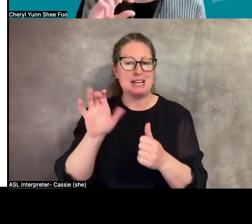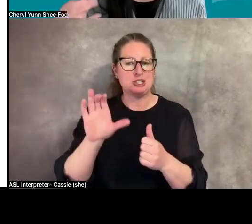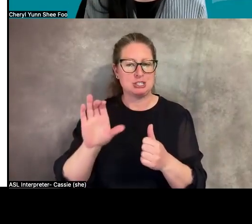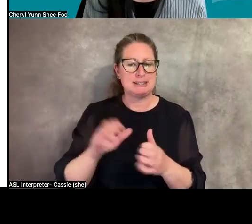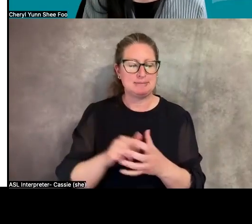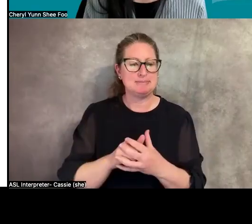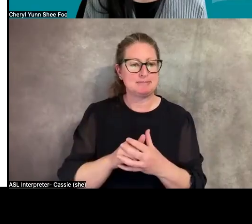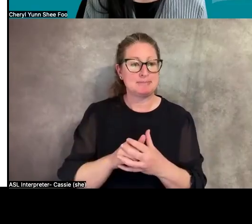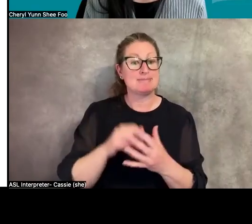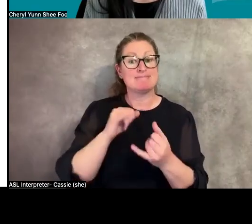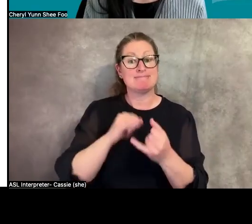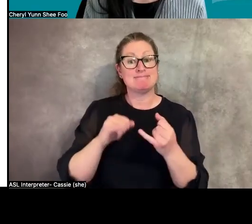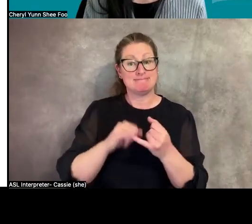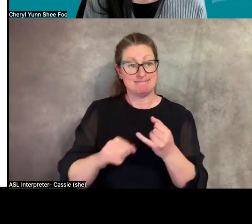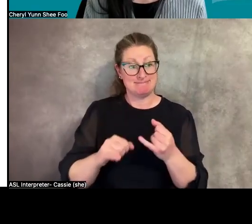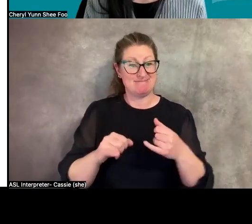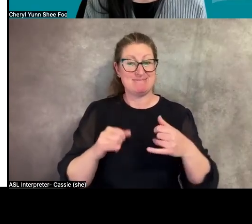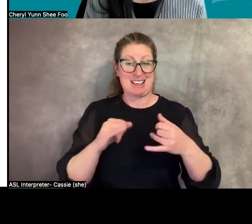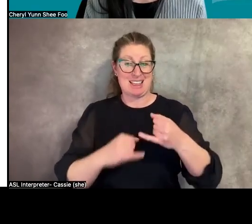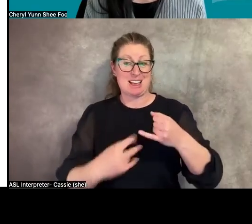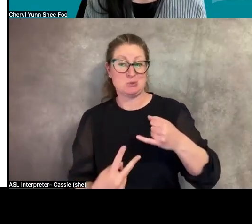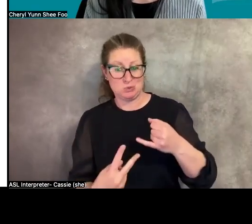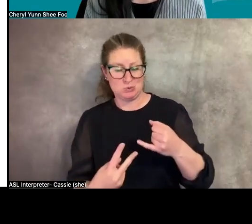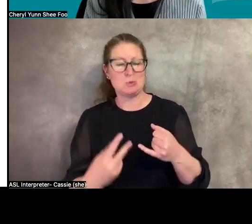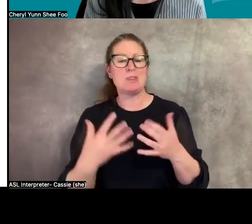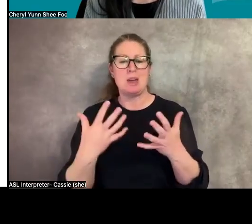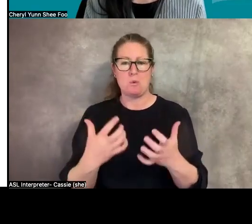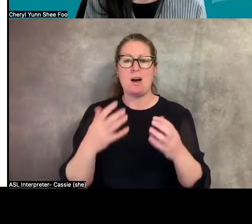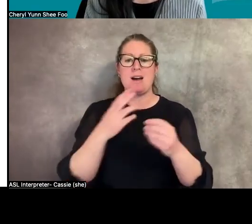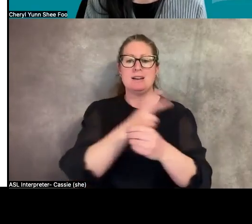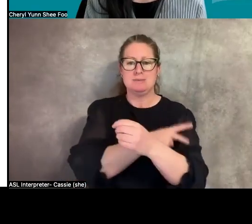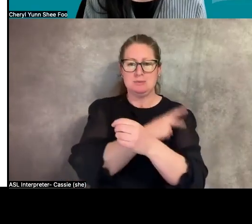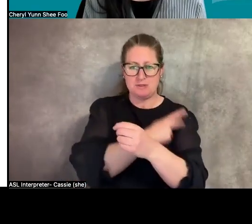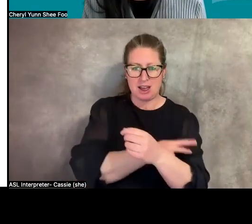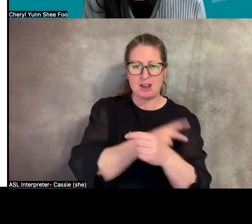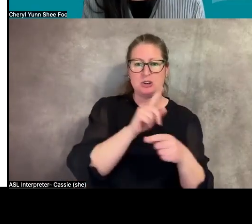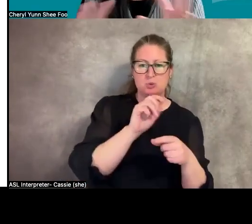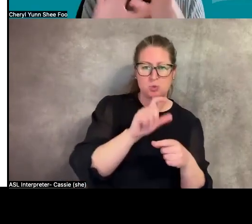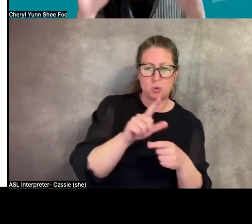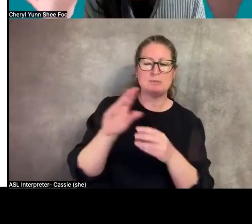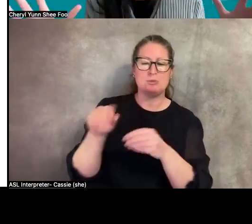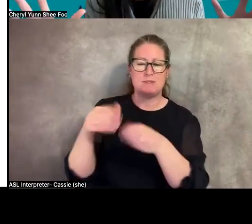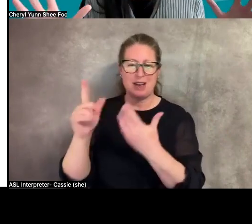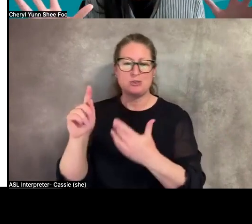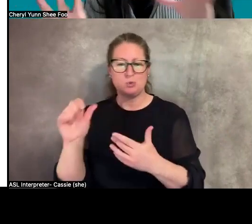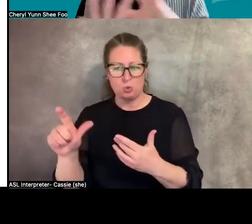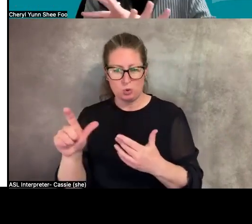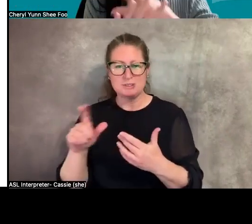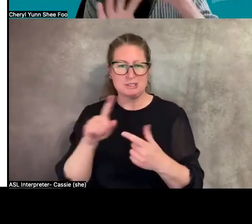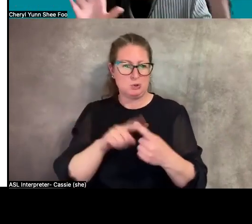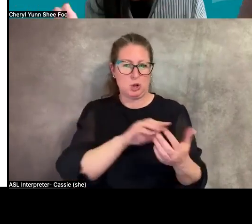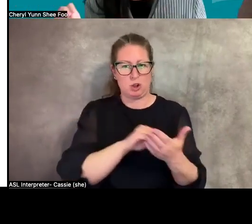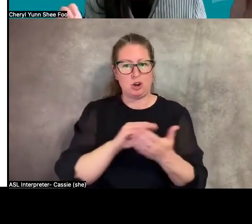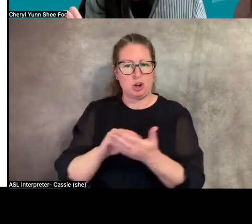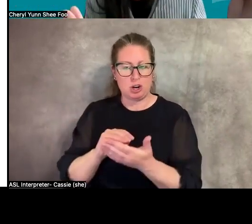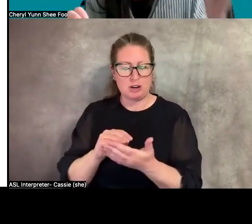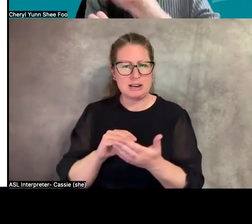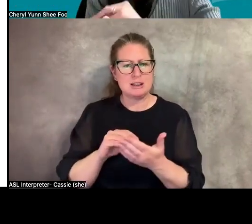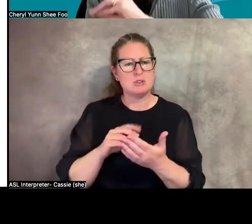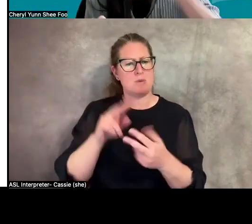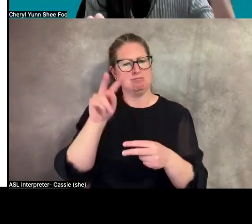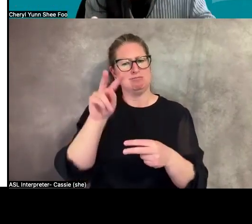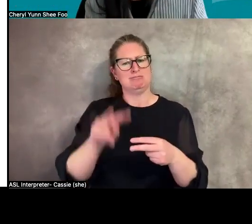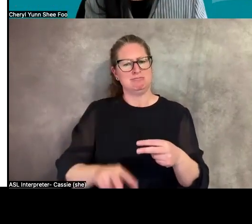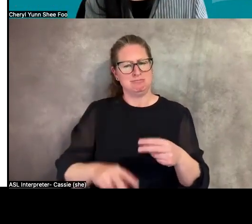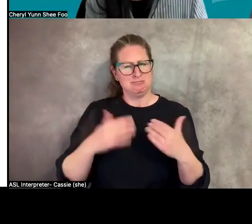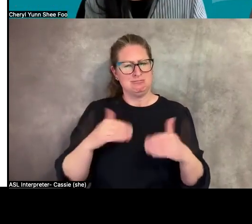finally, CBHCs are also requesting provider and patient-facing education tools. I think what's striking is that these top needs